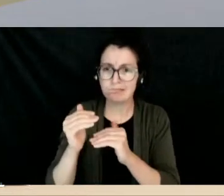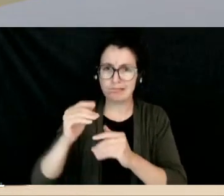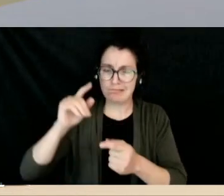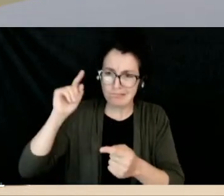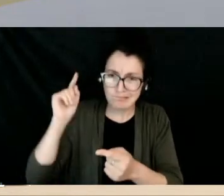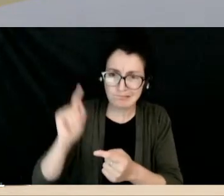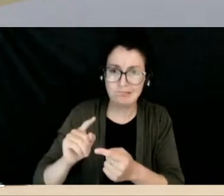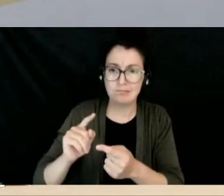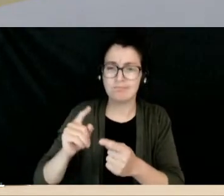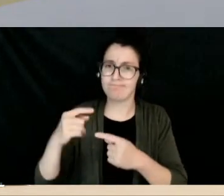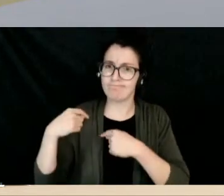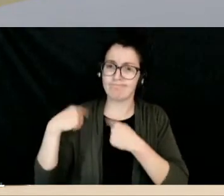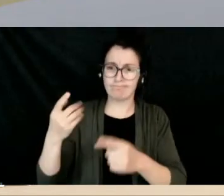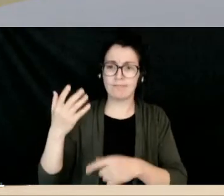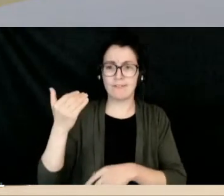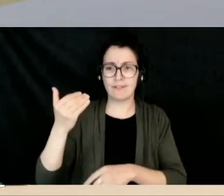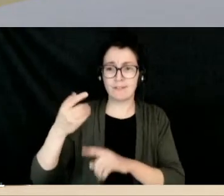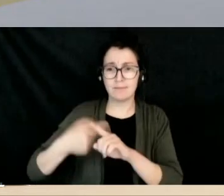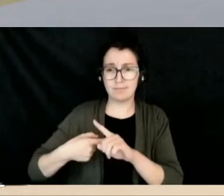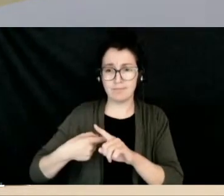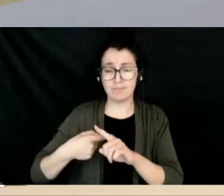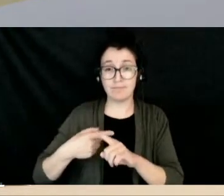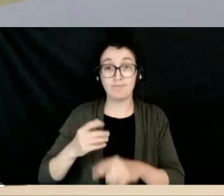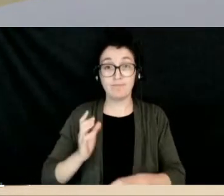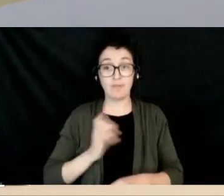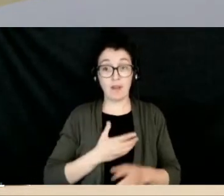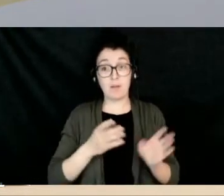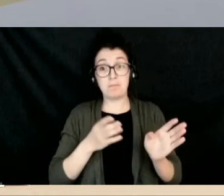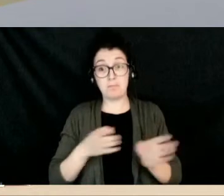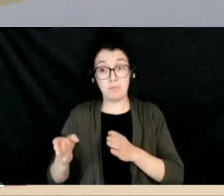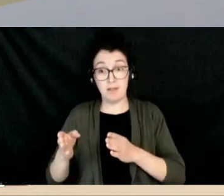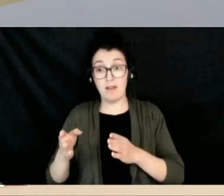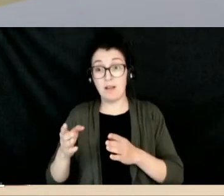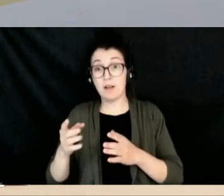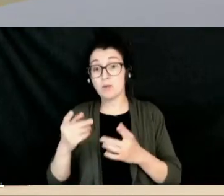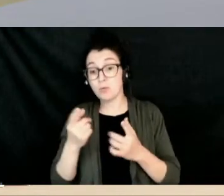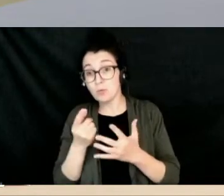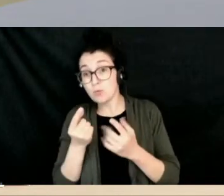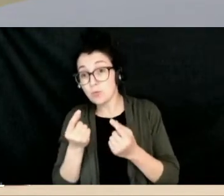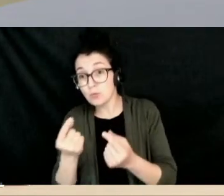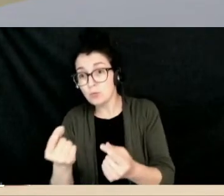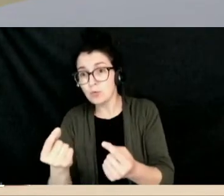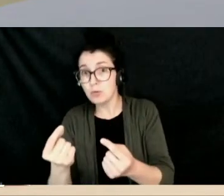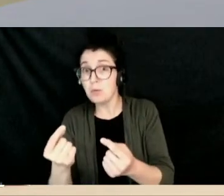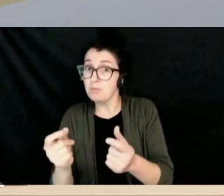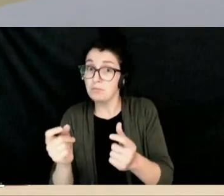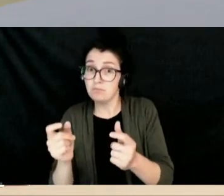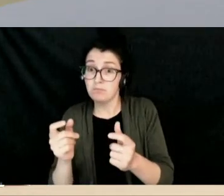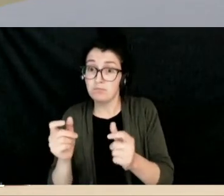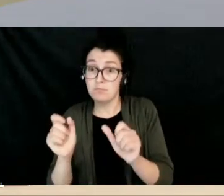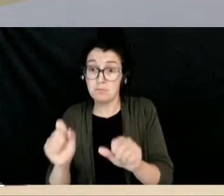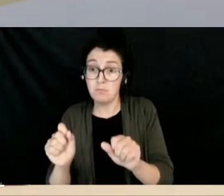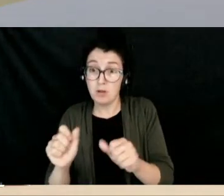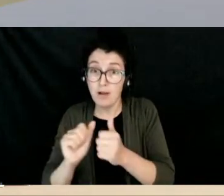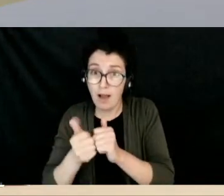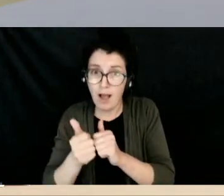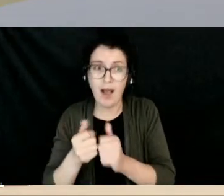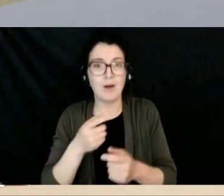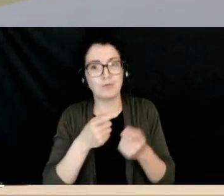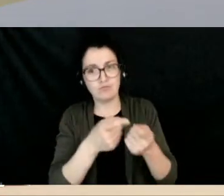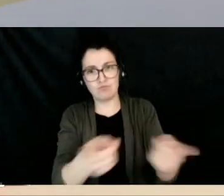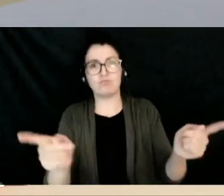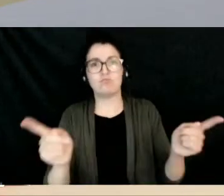contained in this moving forward plan are possible in large part due to the steadfast support, patience, and cooperation of